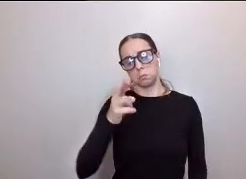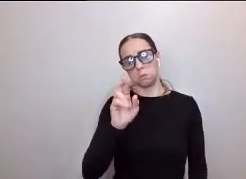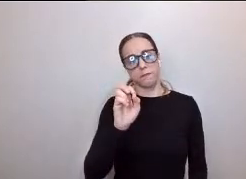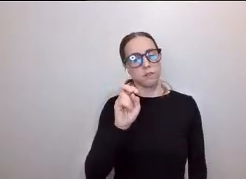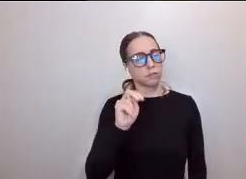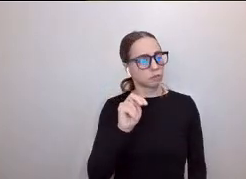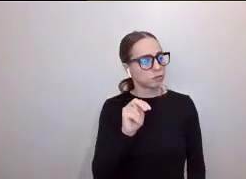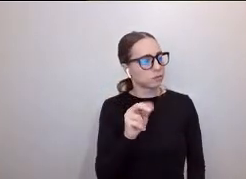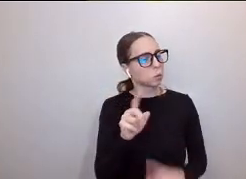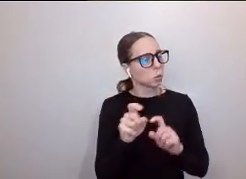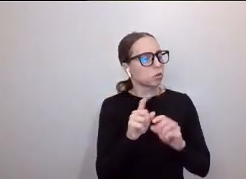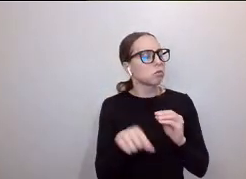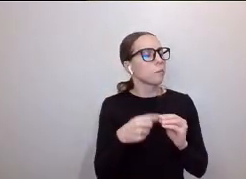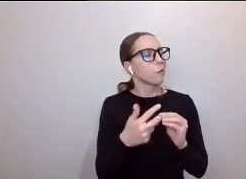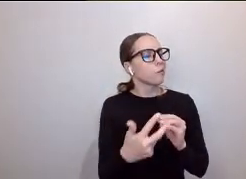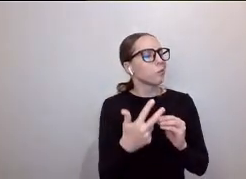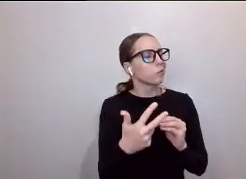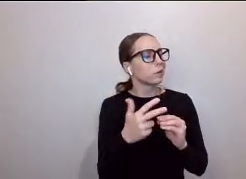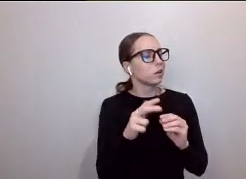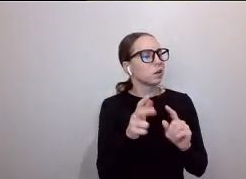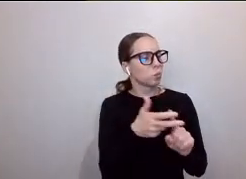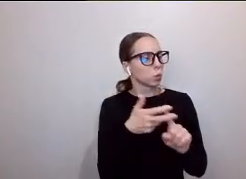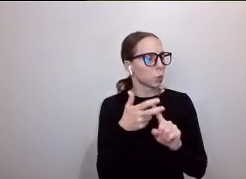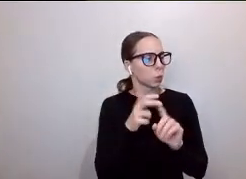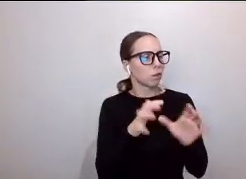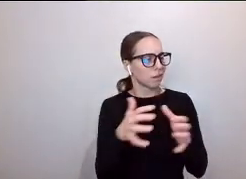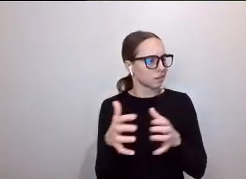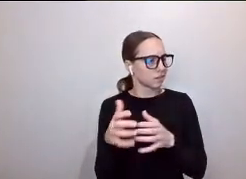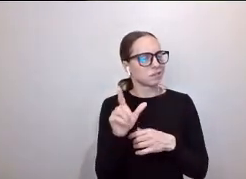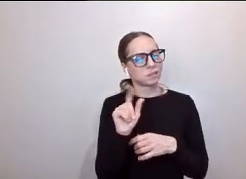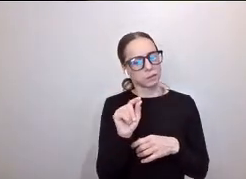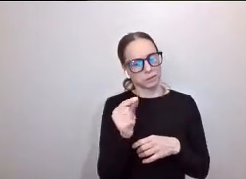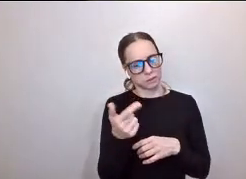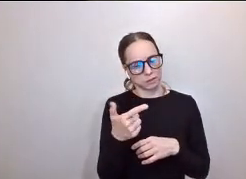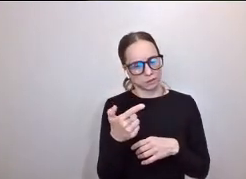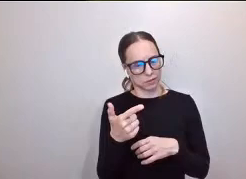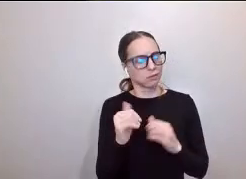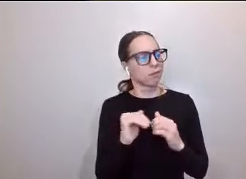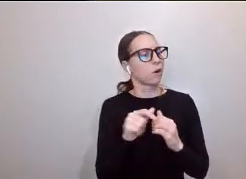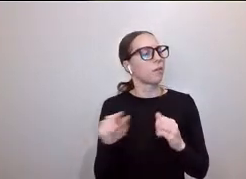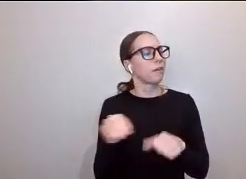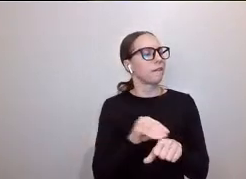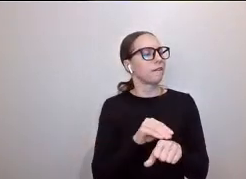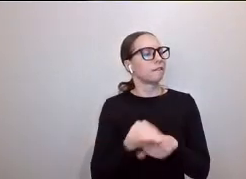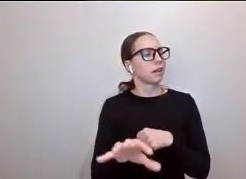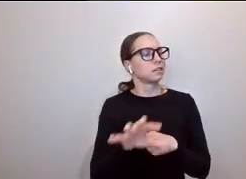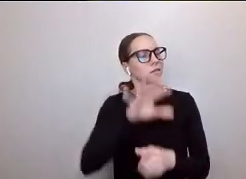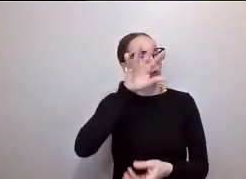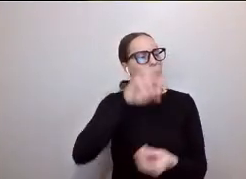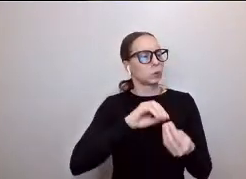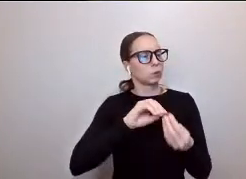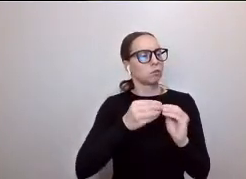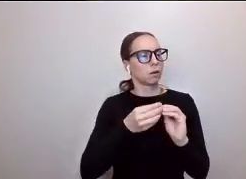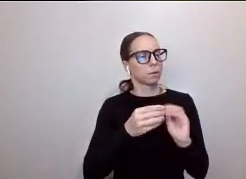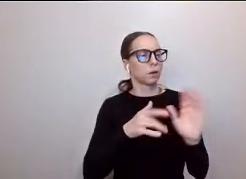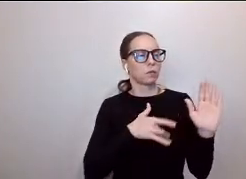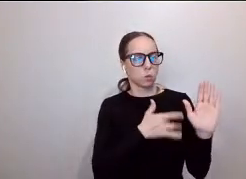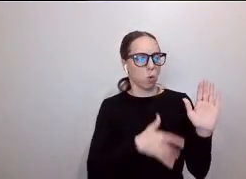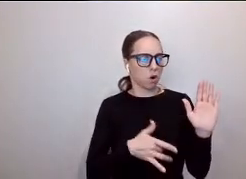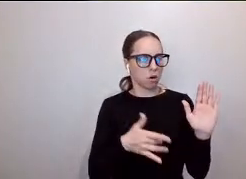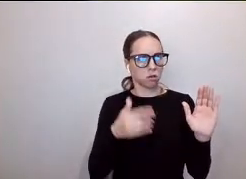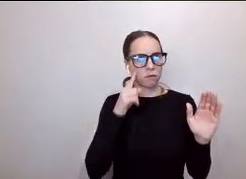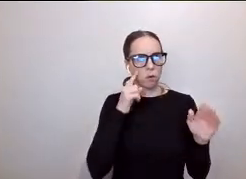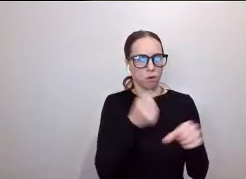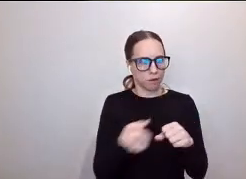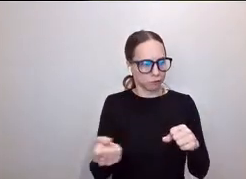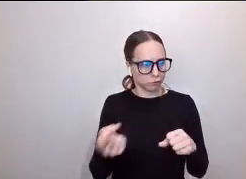classes in 2021 and how they affect the total number sworn in this and in next year and future years. Sure.